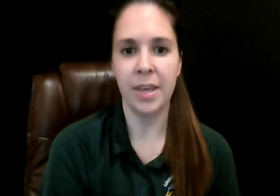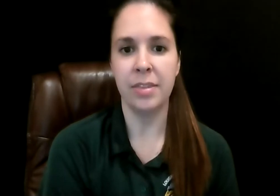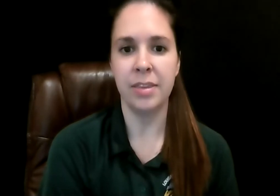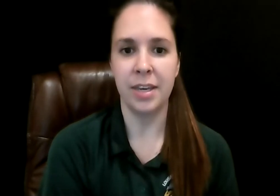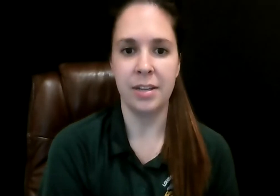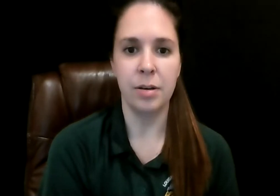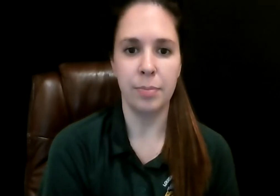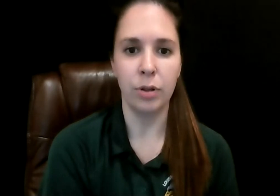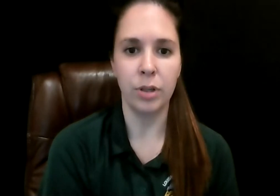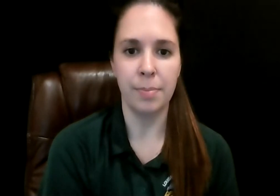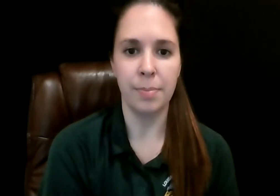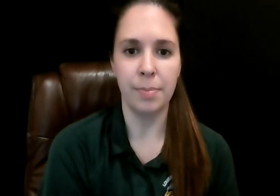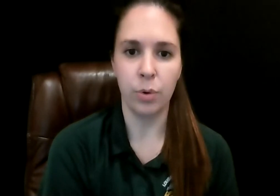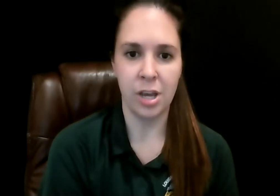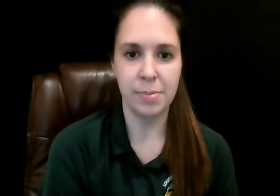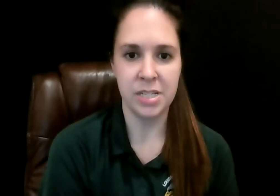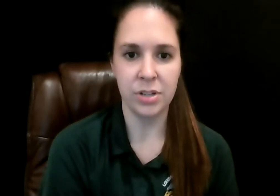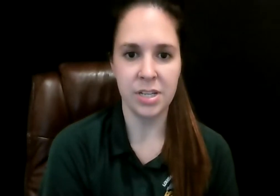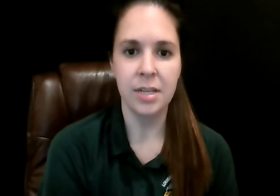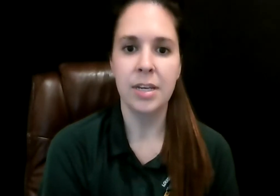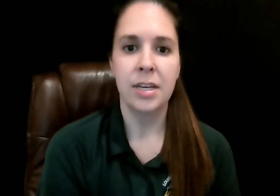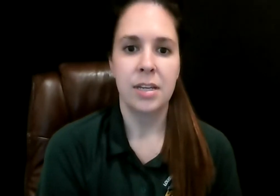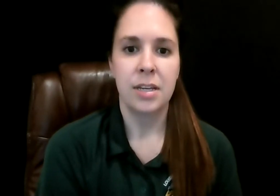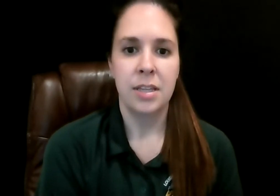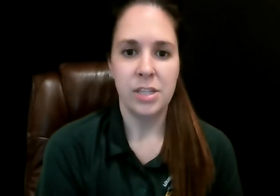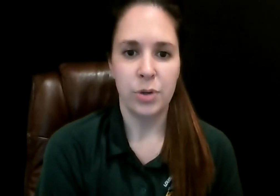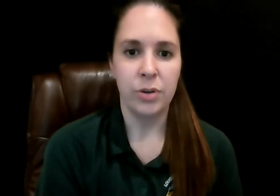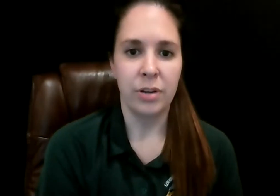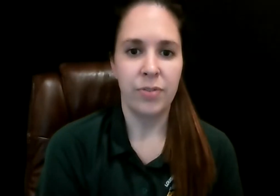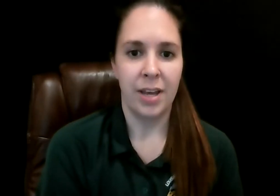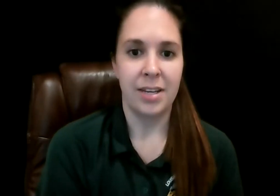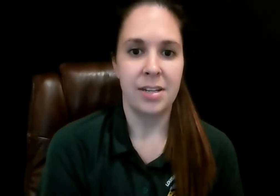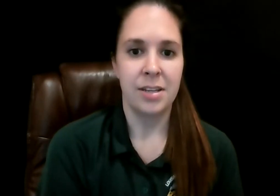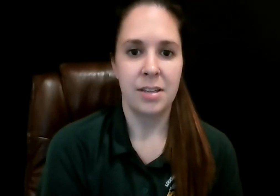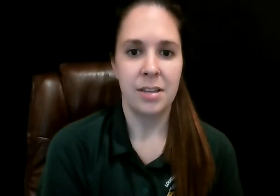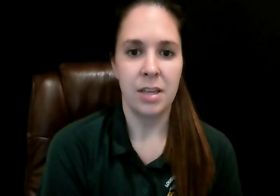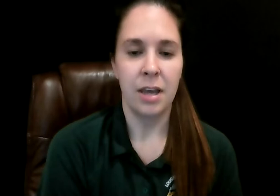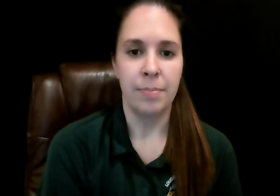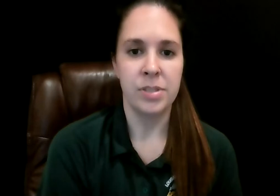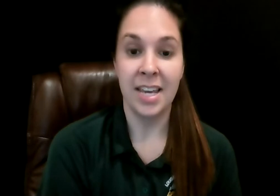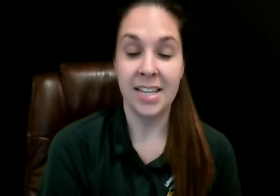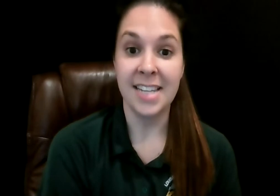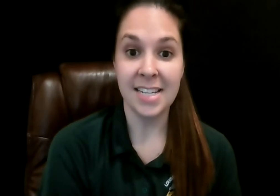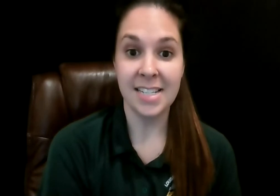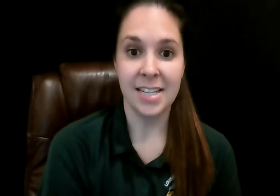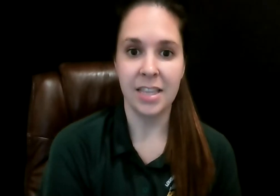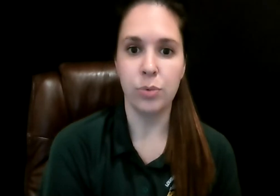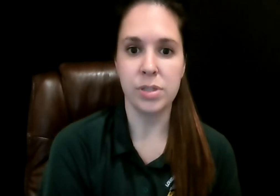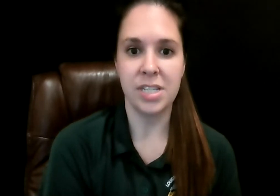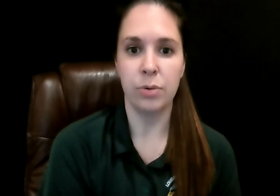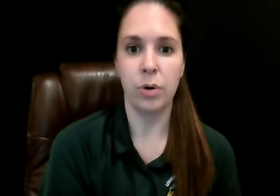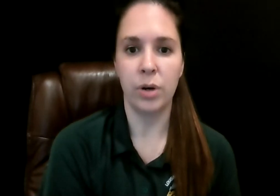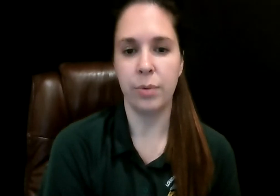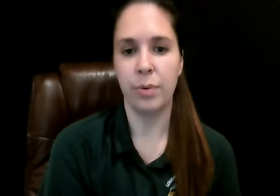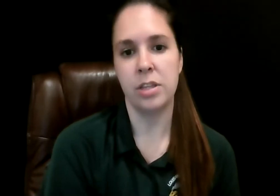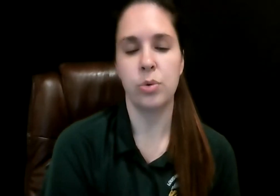Outreach, and then pull up the Family Workshop Series. That's where you can find today's date, and then you will